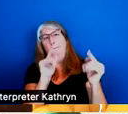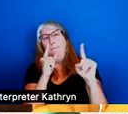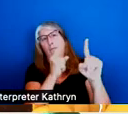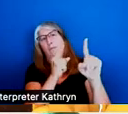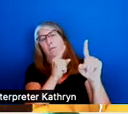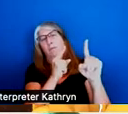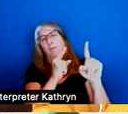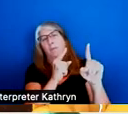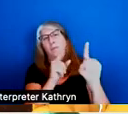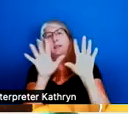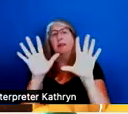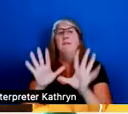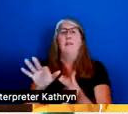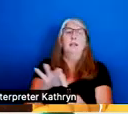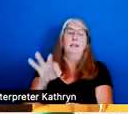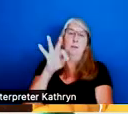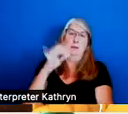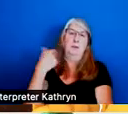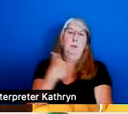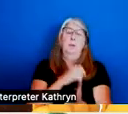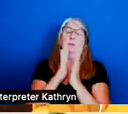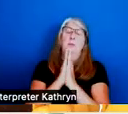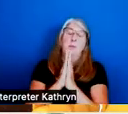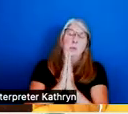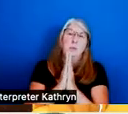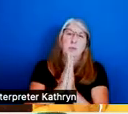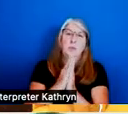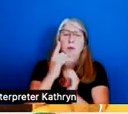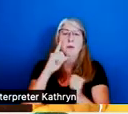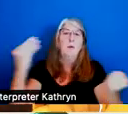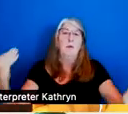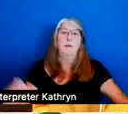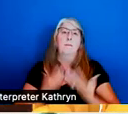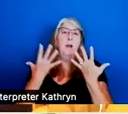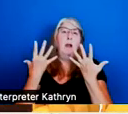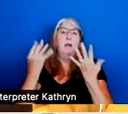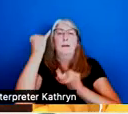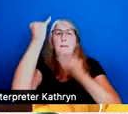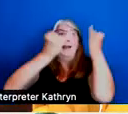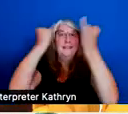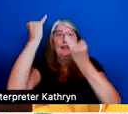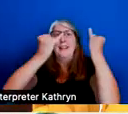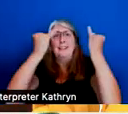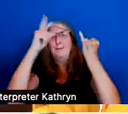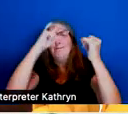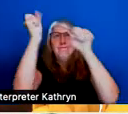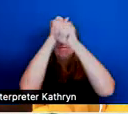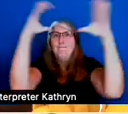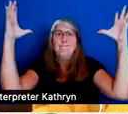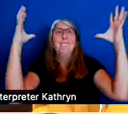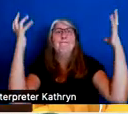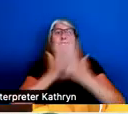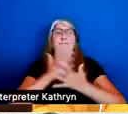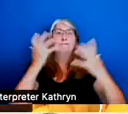Divine Spirit, we pray for an inspired imagination